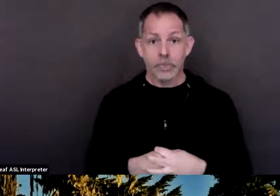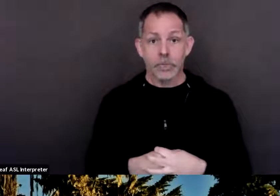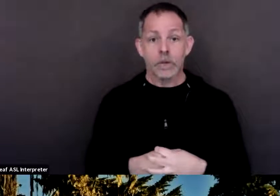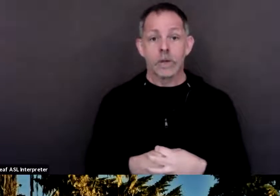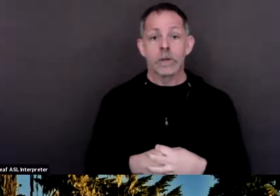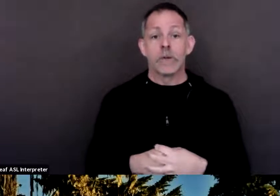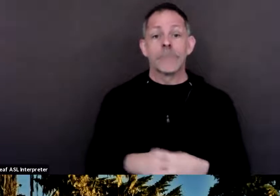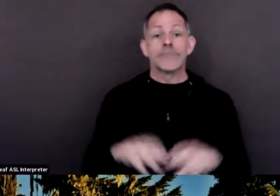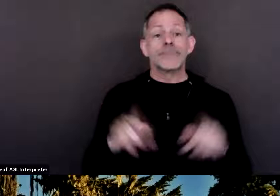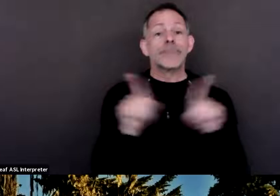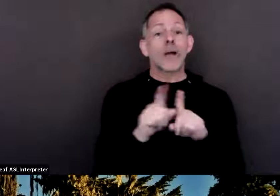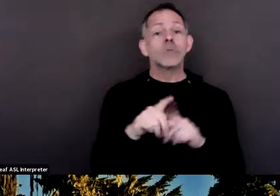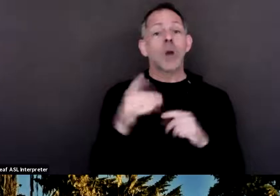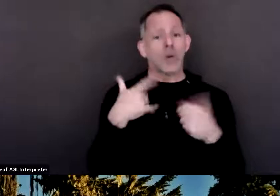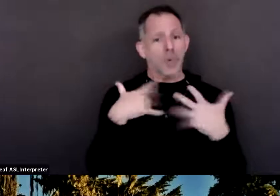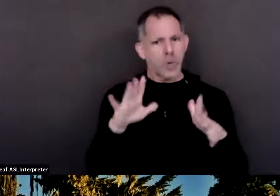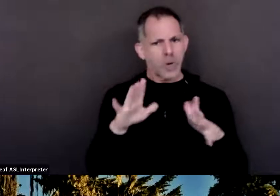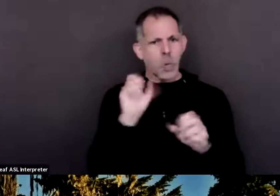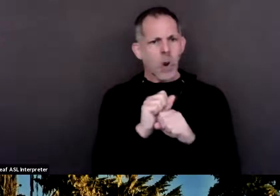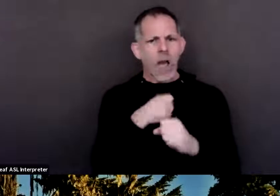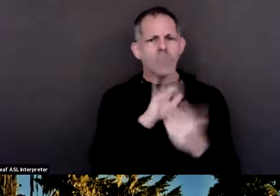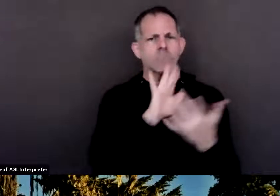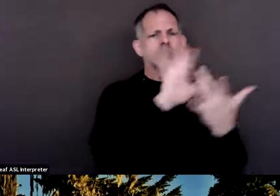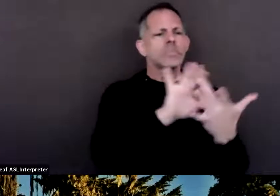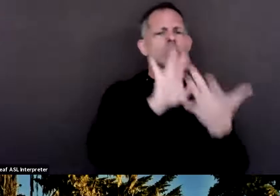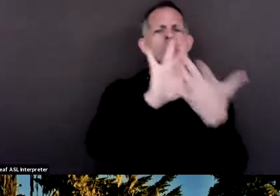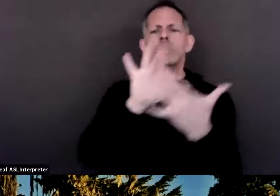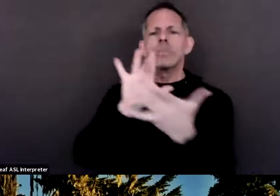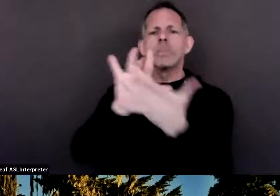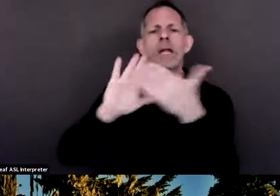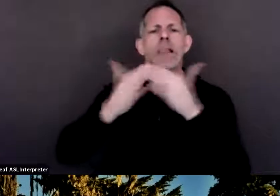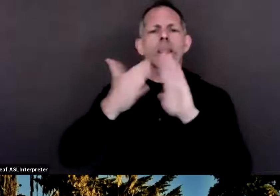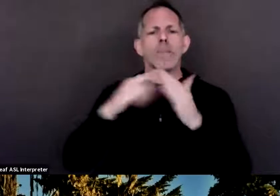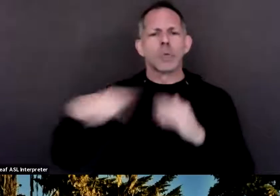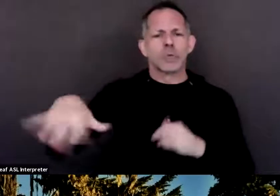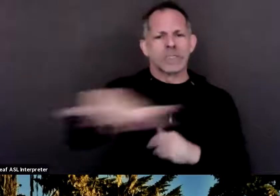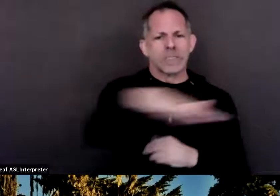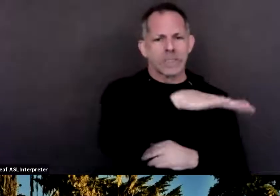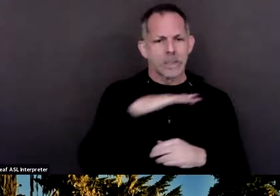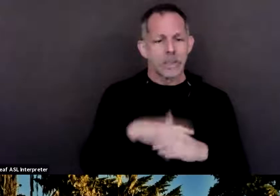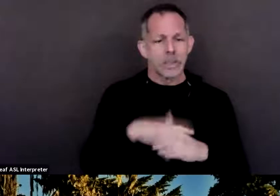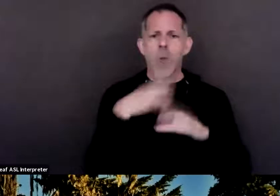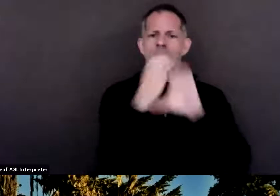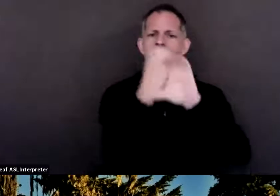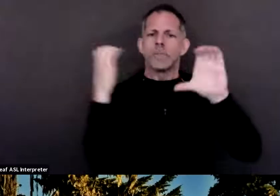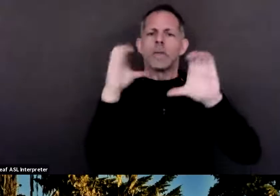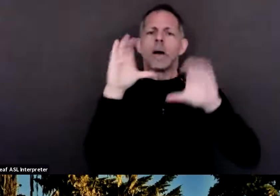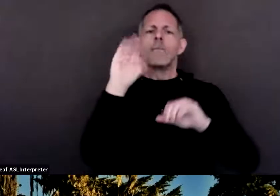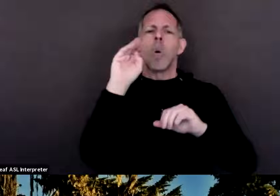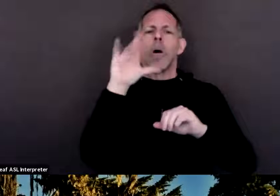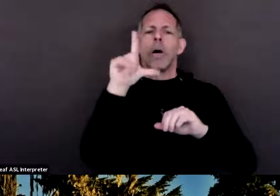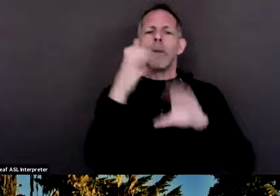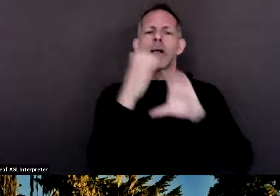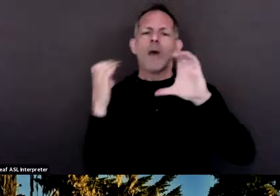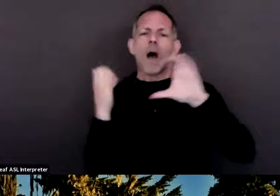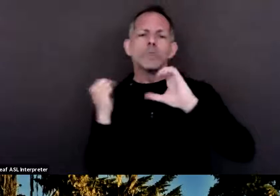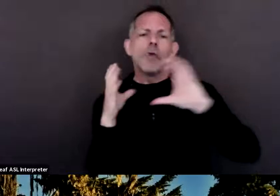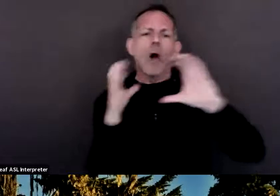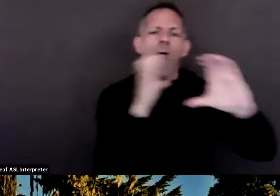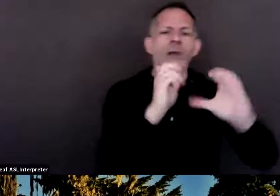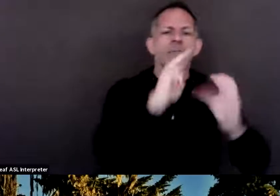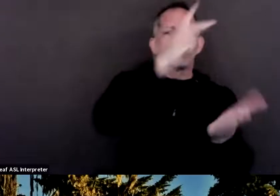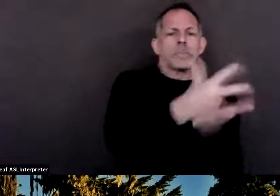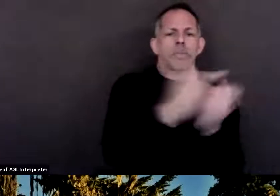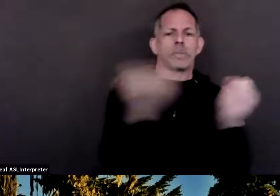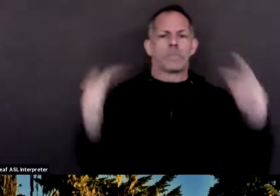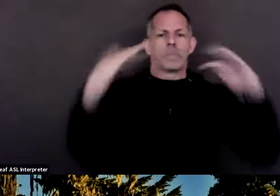communities. We have had mobile teams operating now since January, teams that have gone out to access